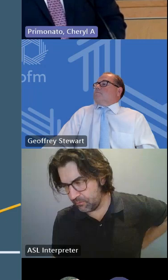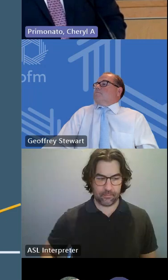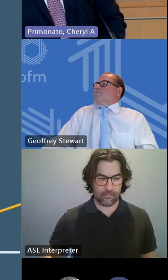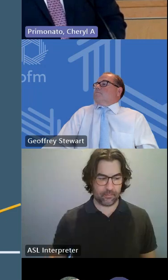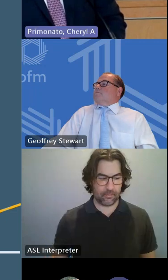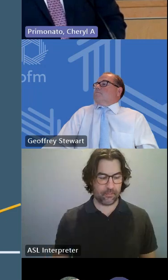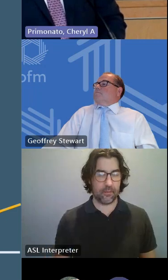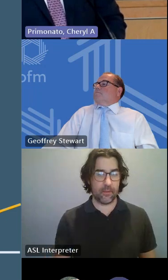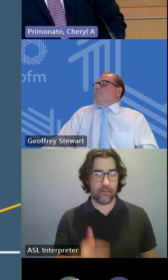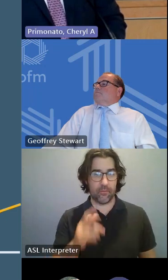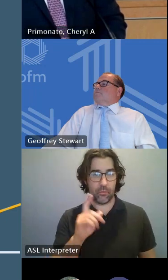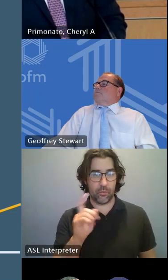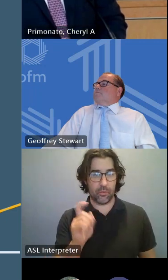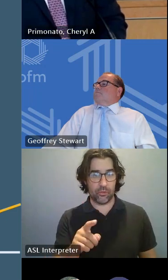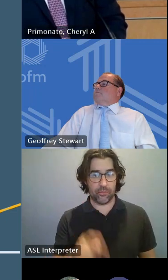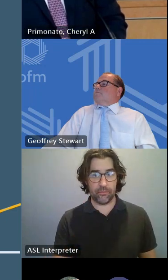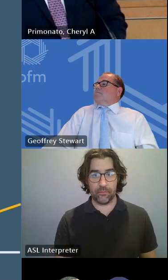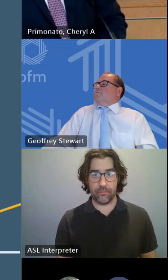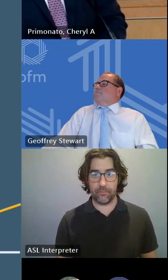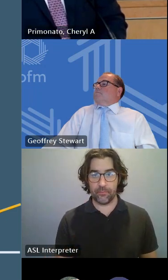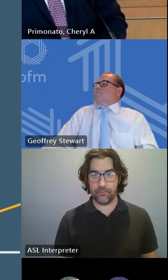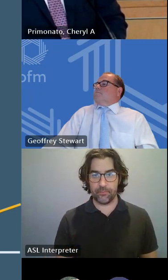Any other questions?